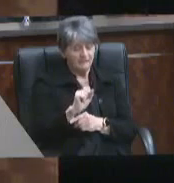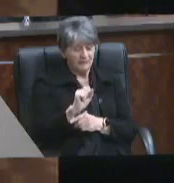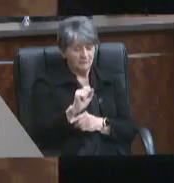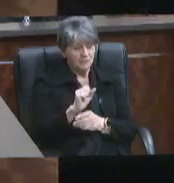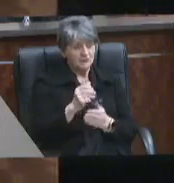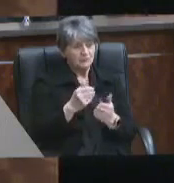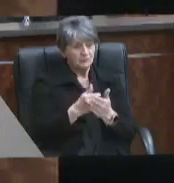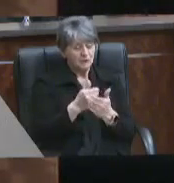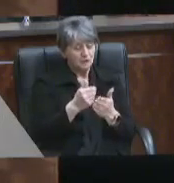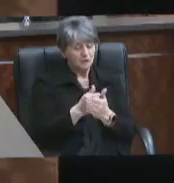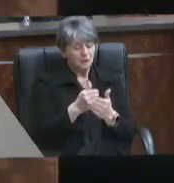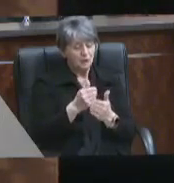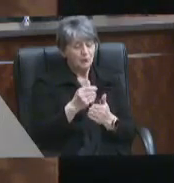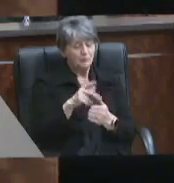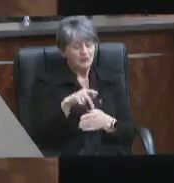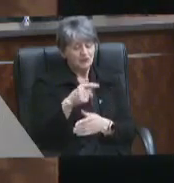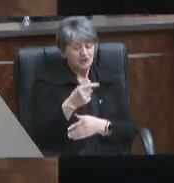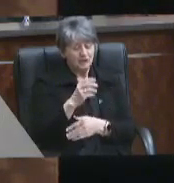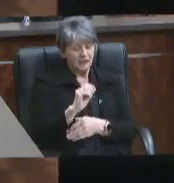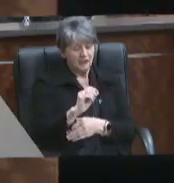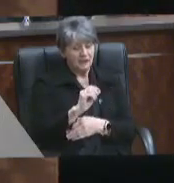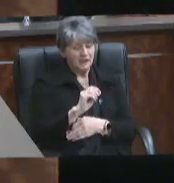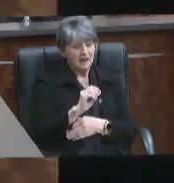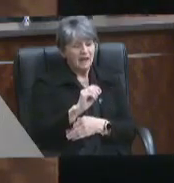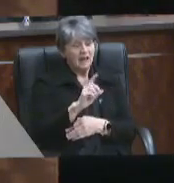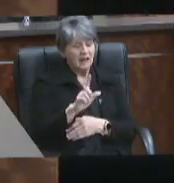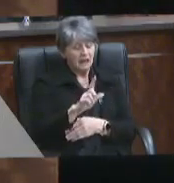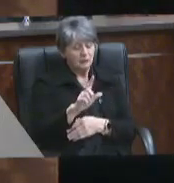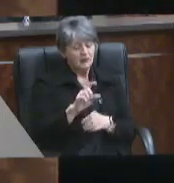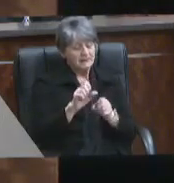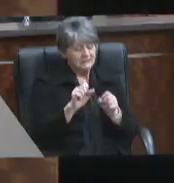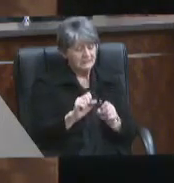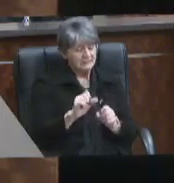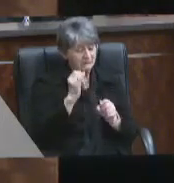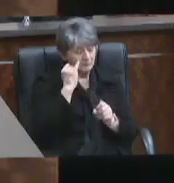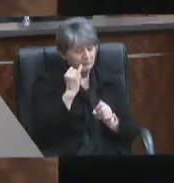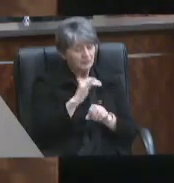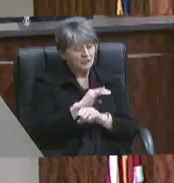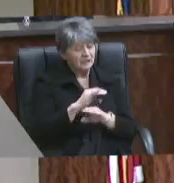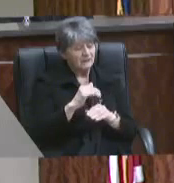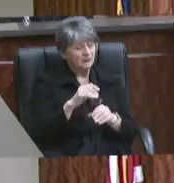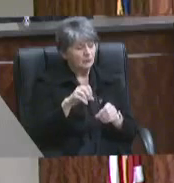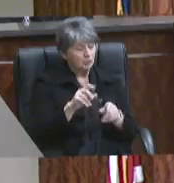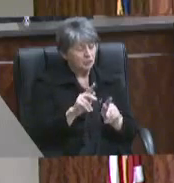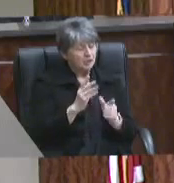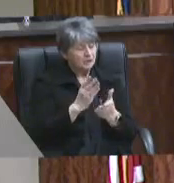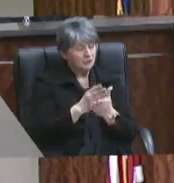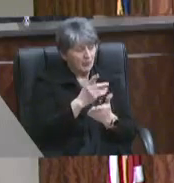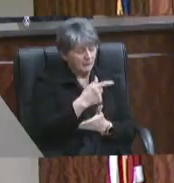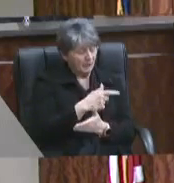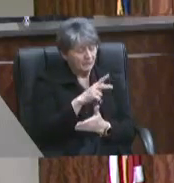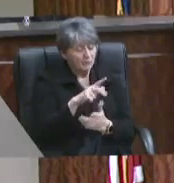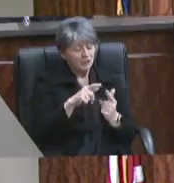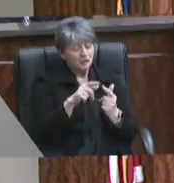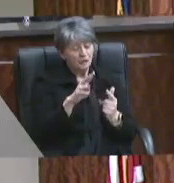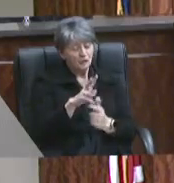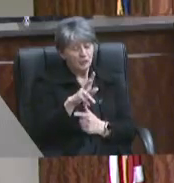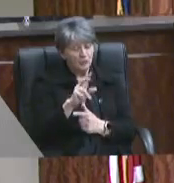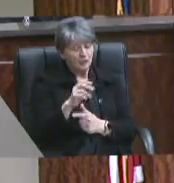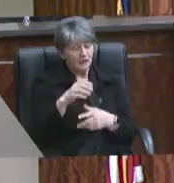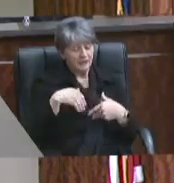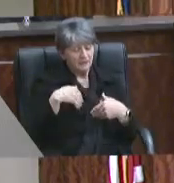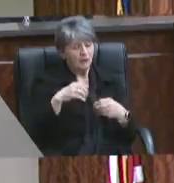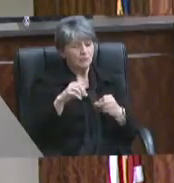Memorial Library System. If you didn't have the opportunity to stop by, it was from 3 until 4:30. Had the opportunity to